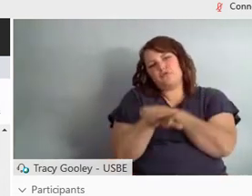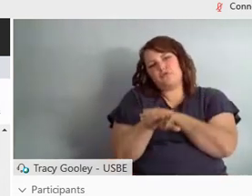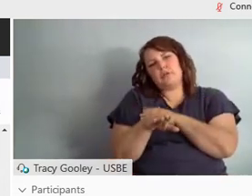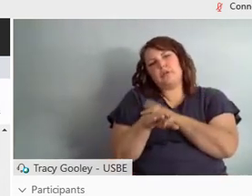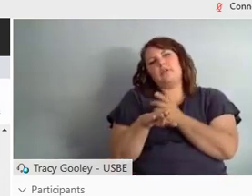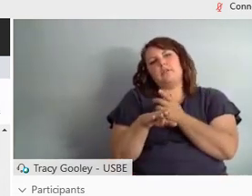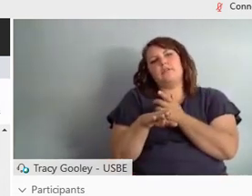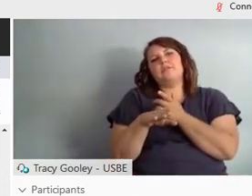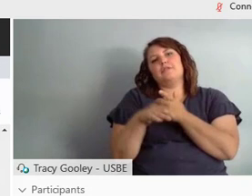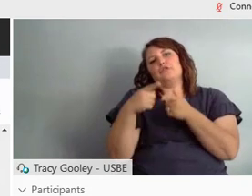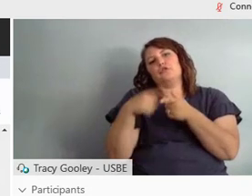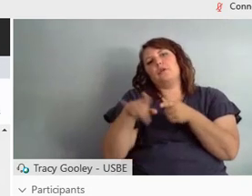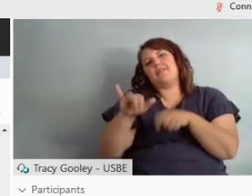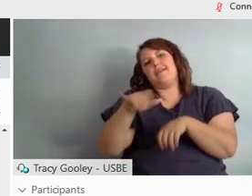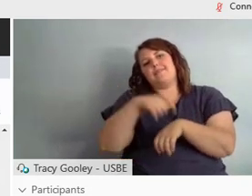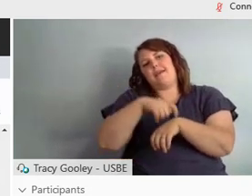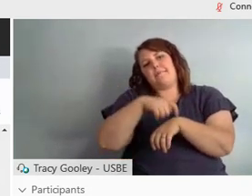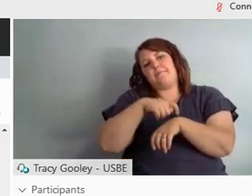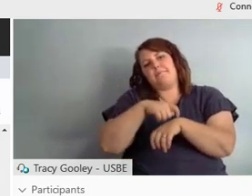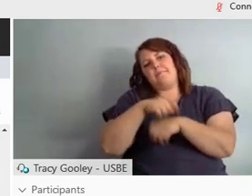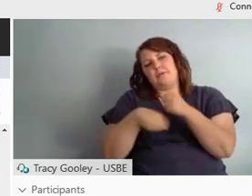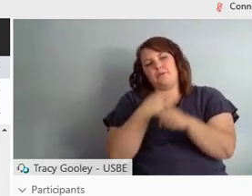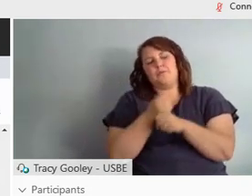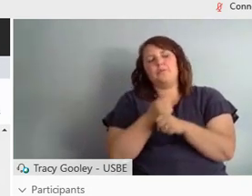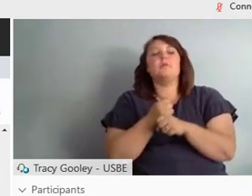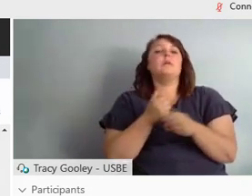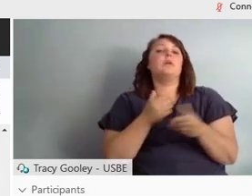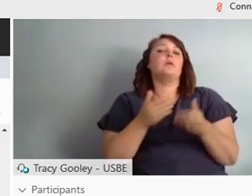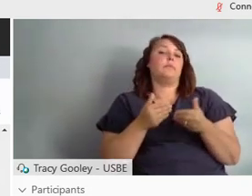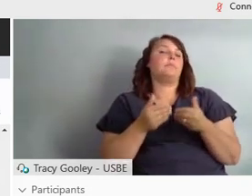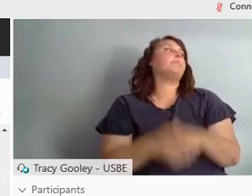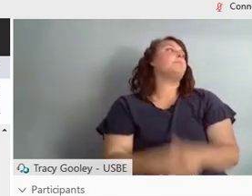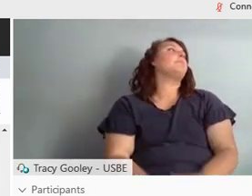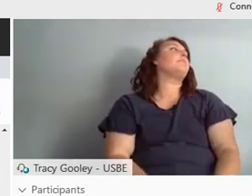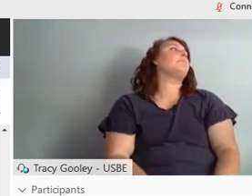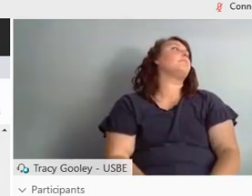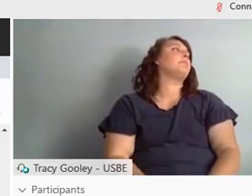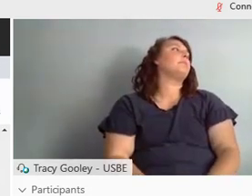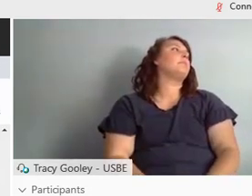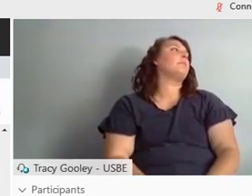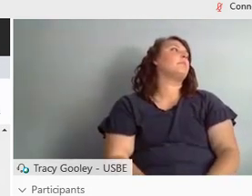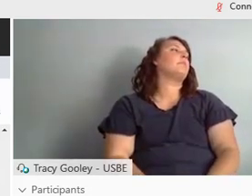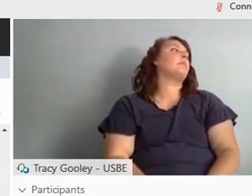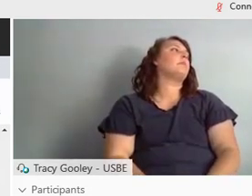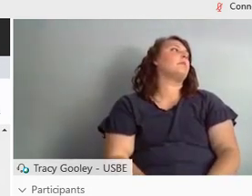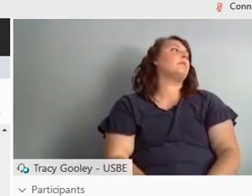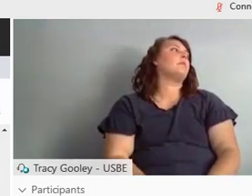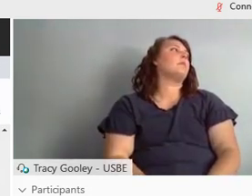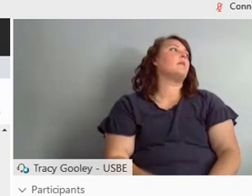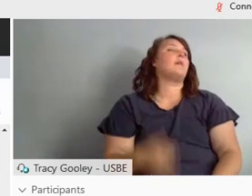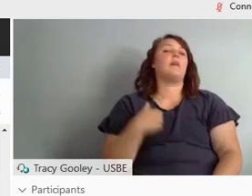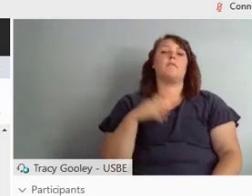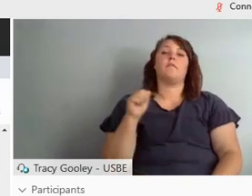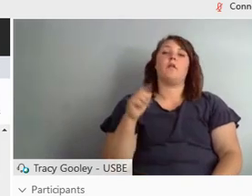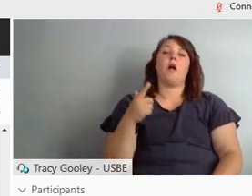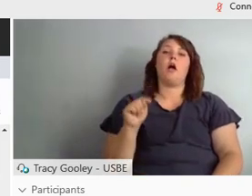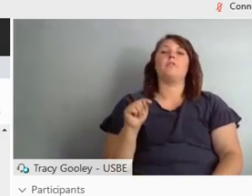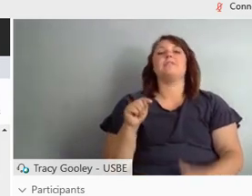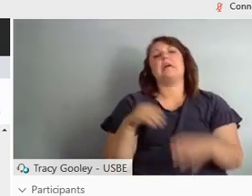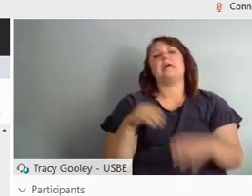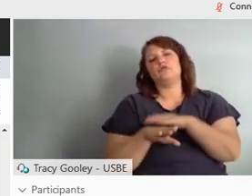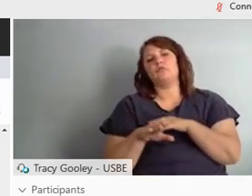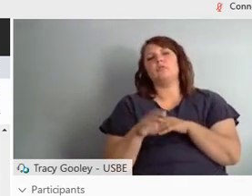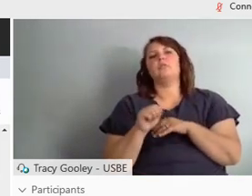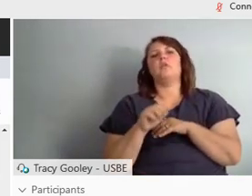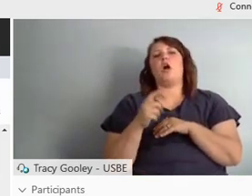during the entry window and exit during the exit window. But you'll see right here that there's also the option for alt entry